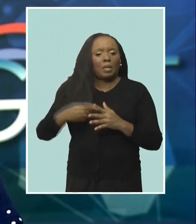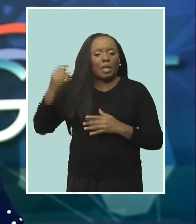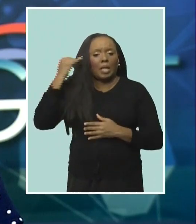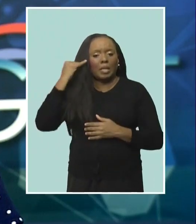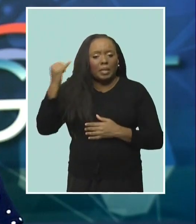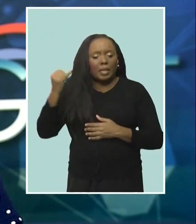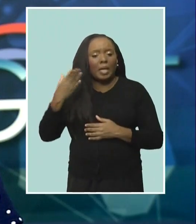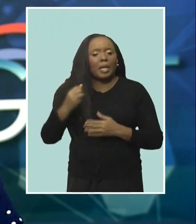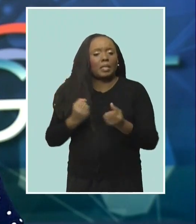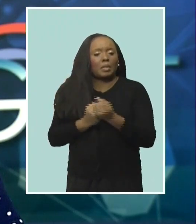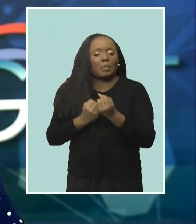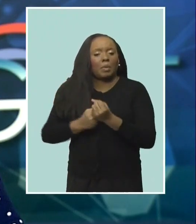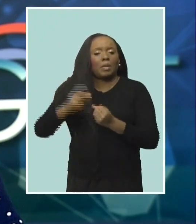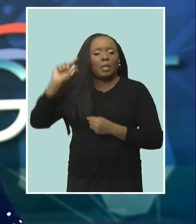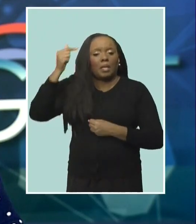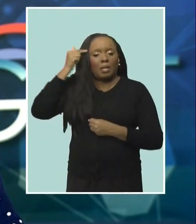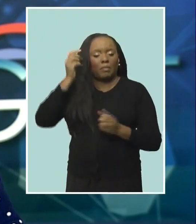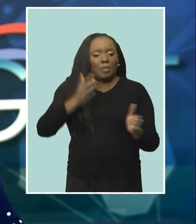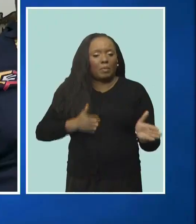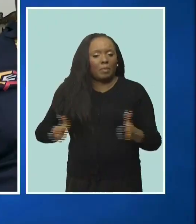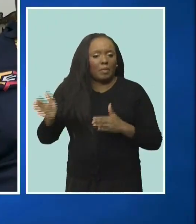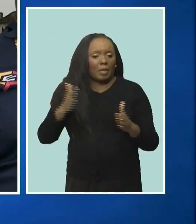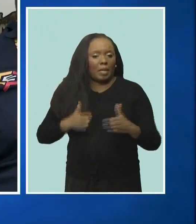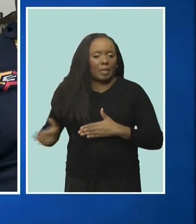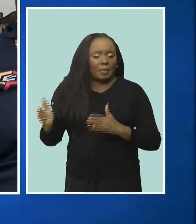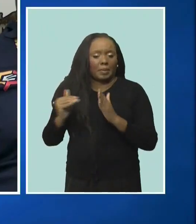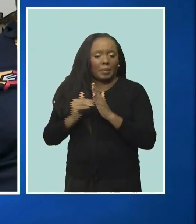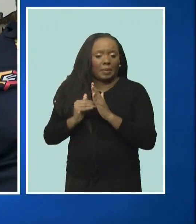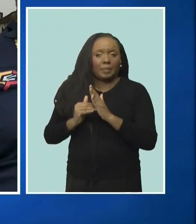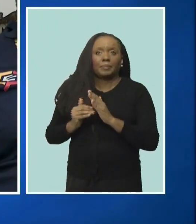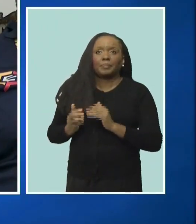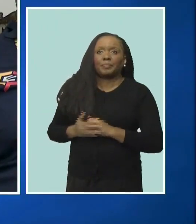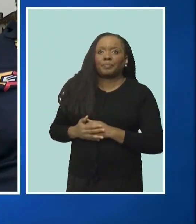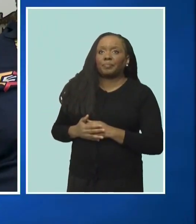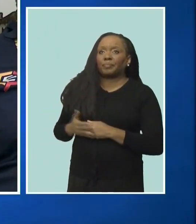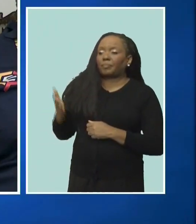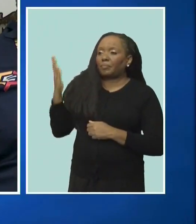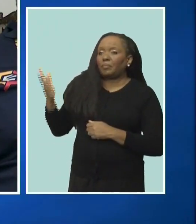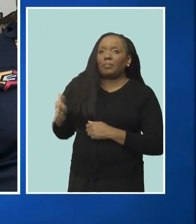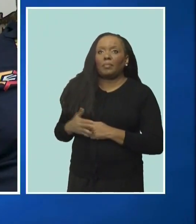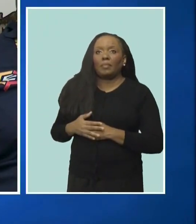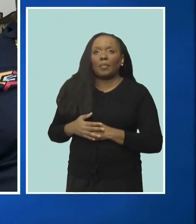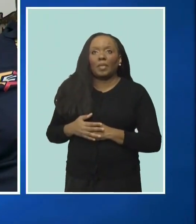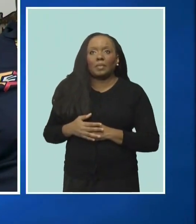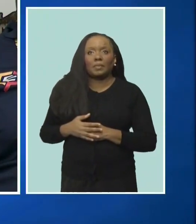government is already doing. And as you've heard, offering free